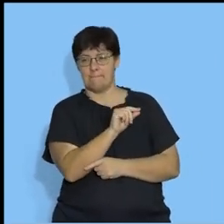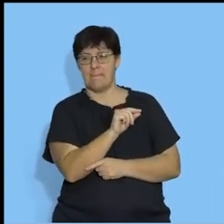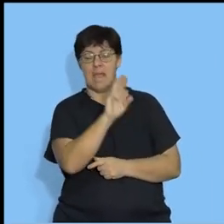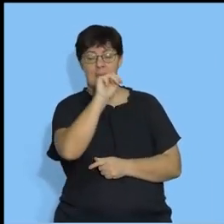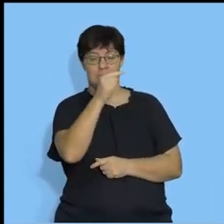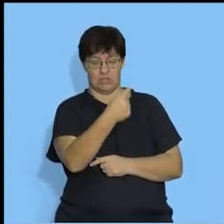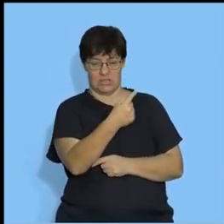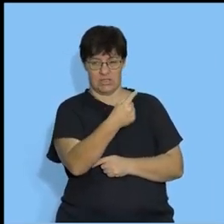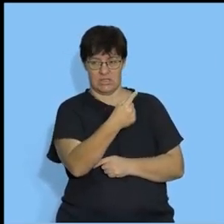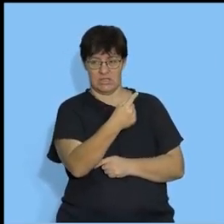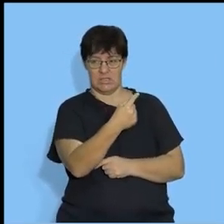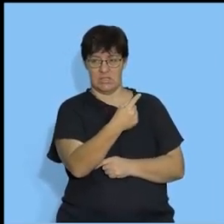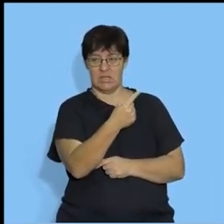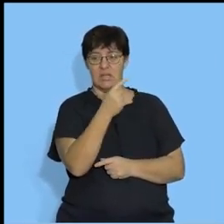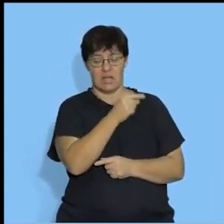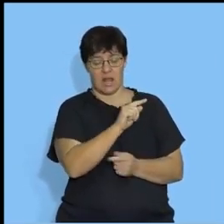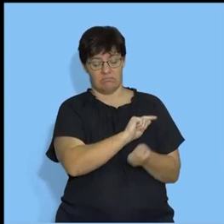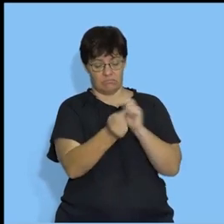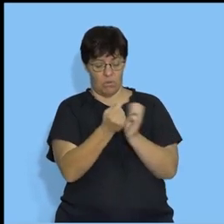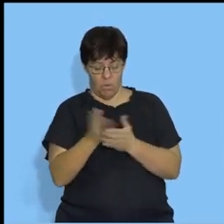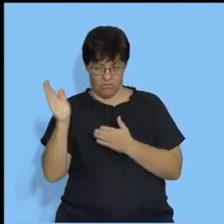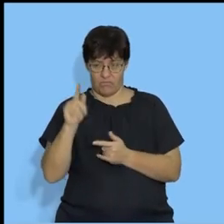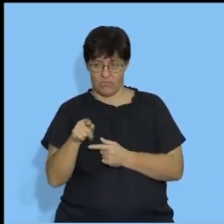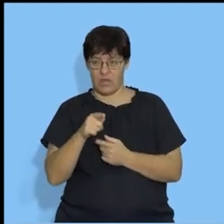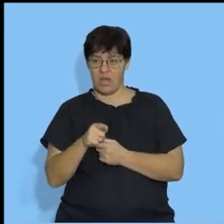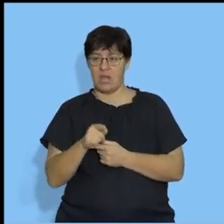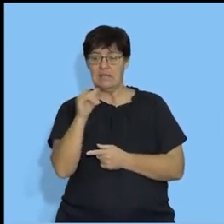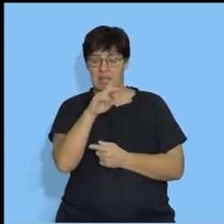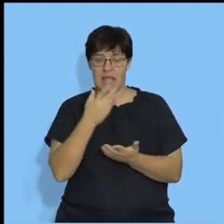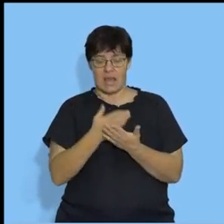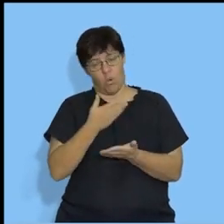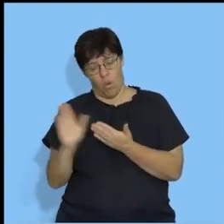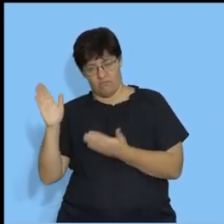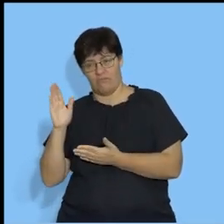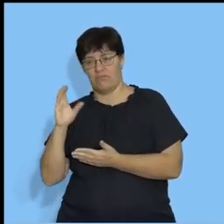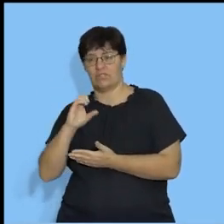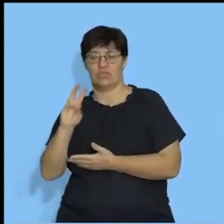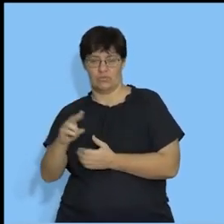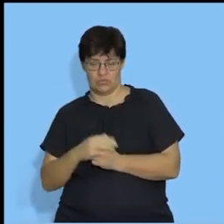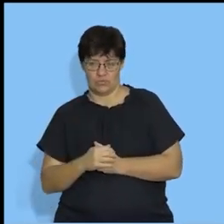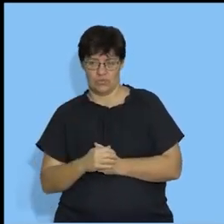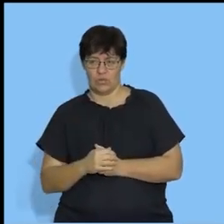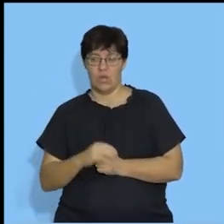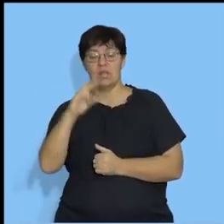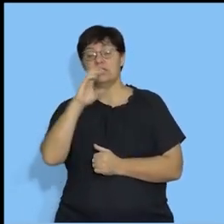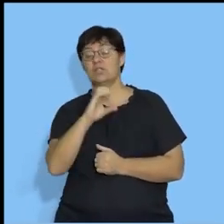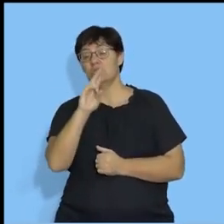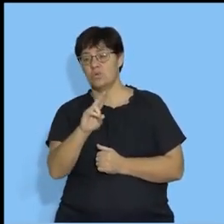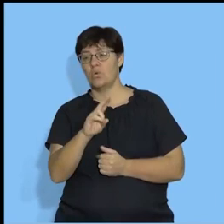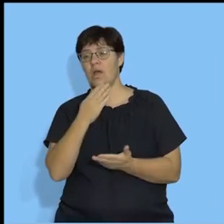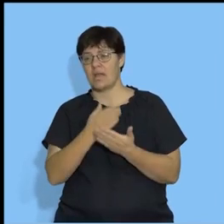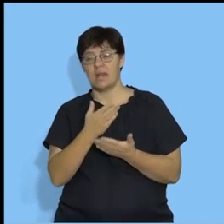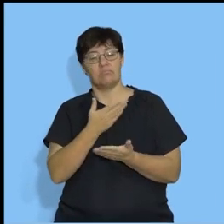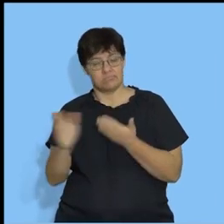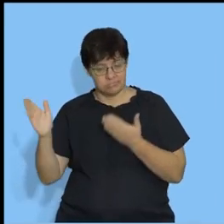zinc, zinc can displace copper. Now, according to this reaction, copper can displace silver, okay,